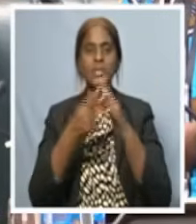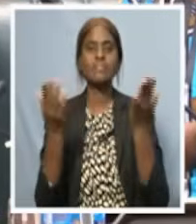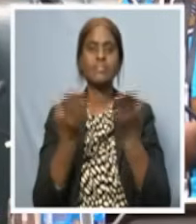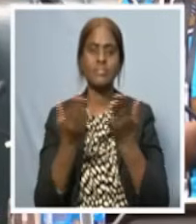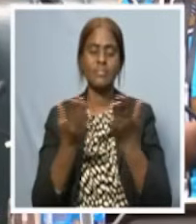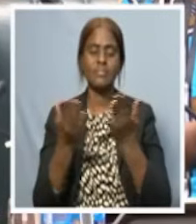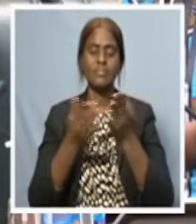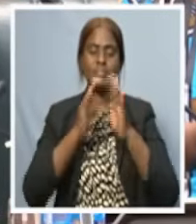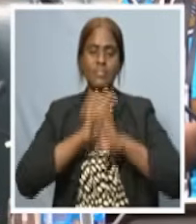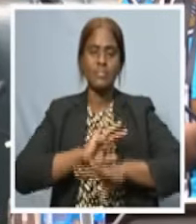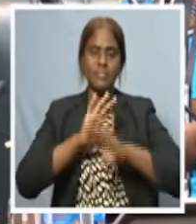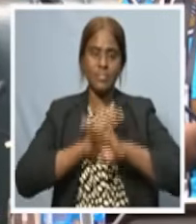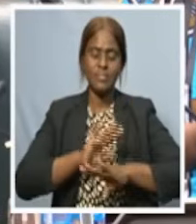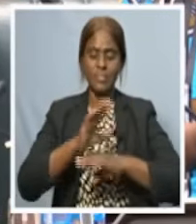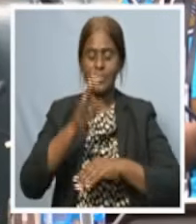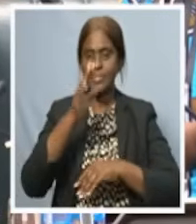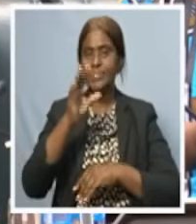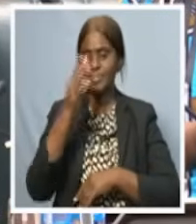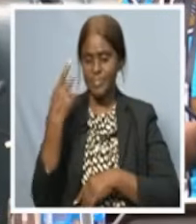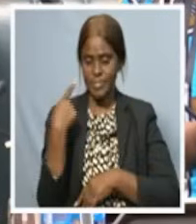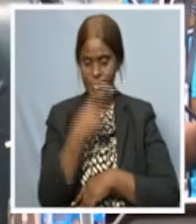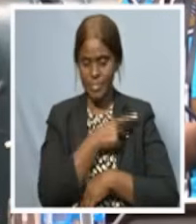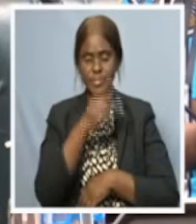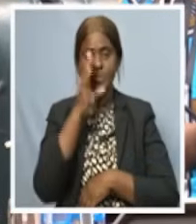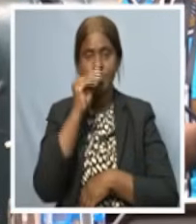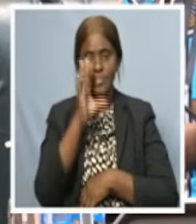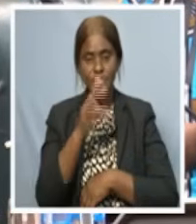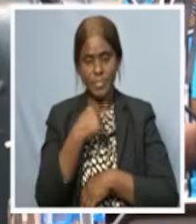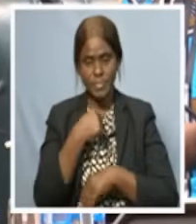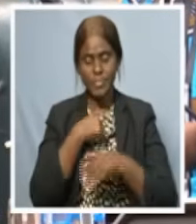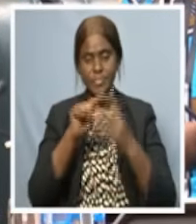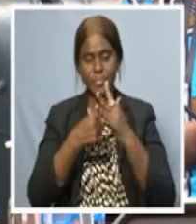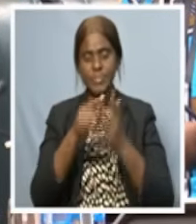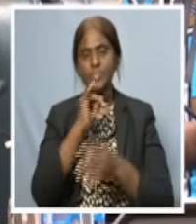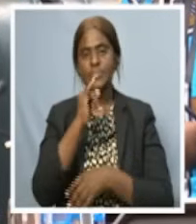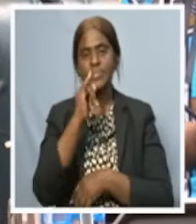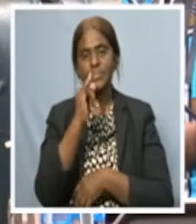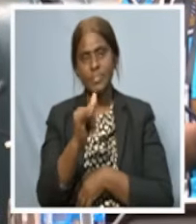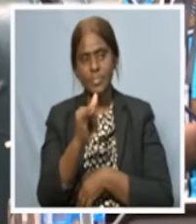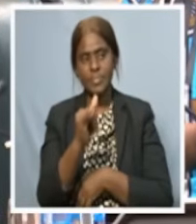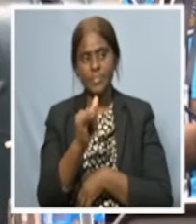members. Madam Speaker, I haven't even started.